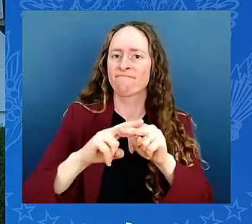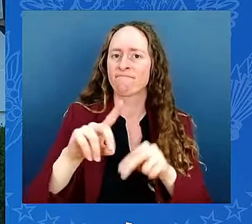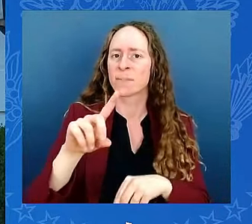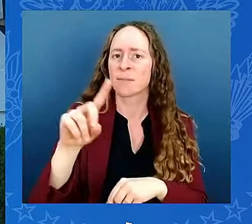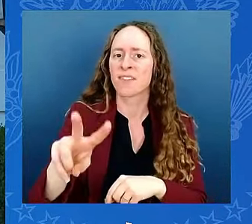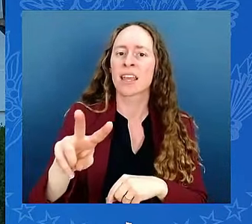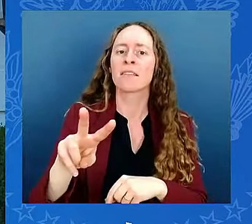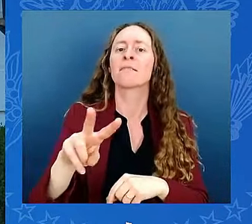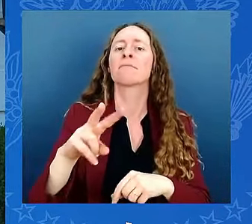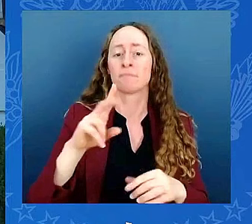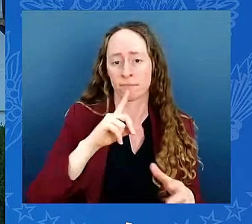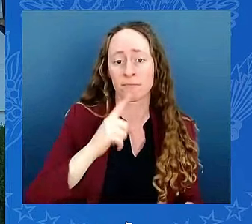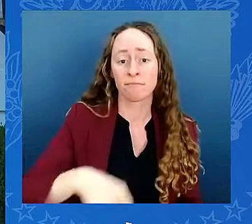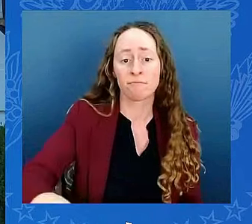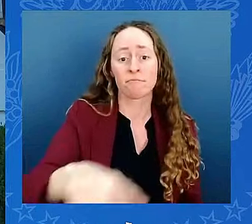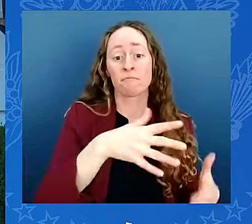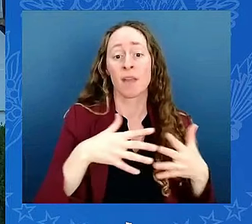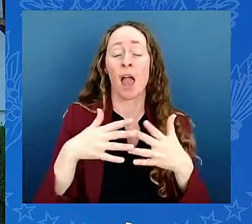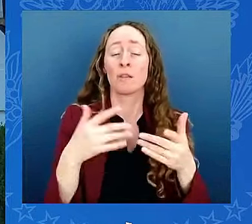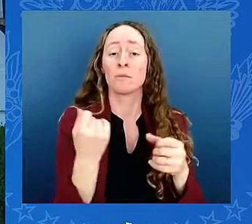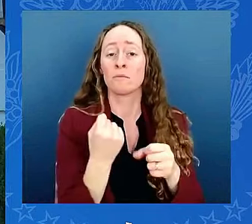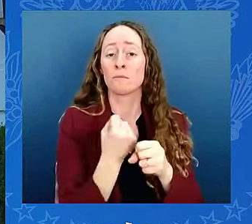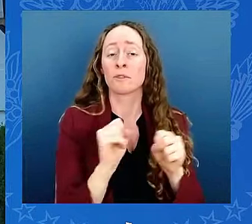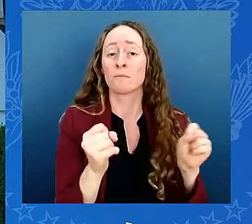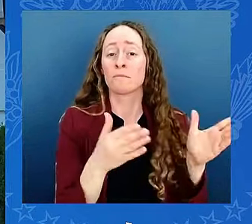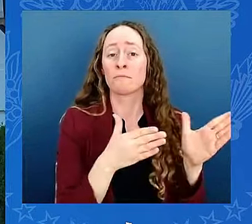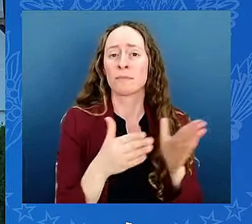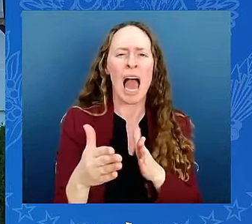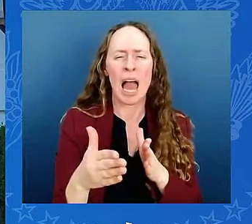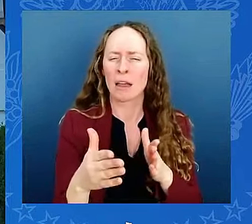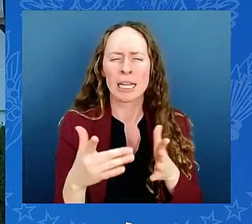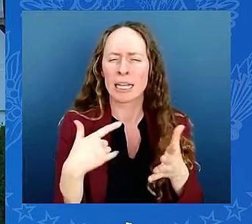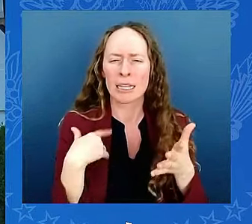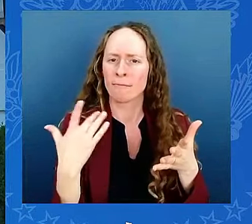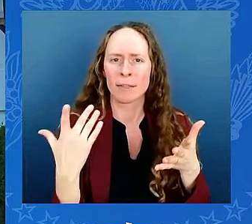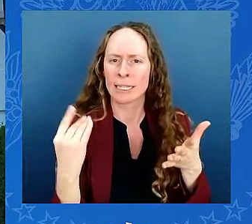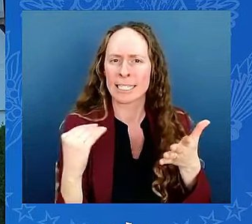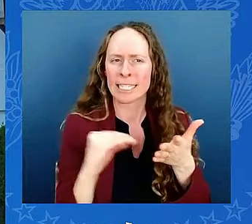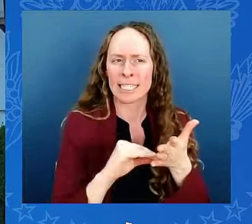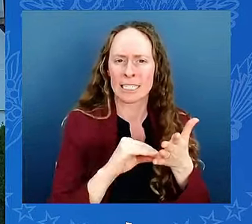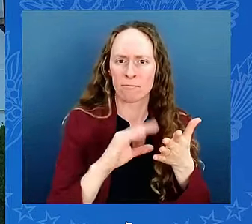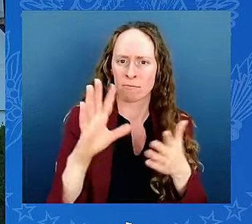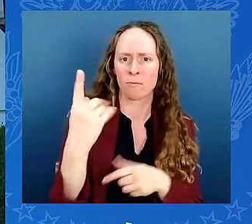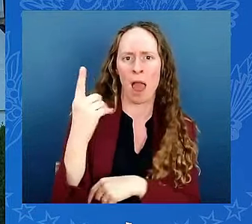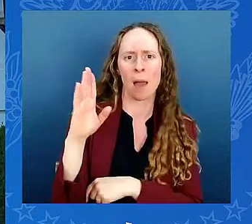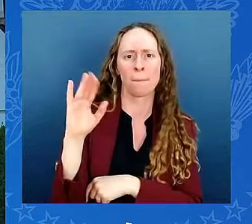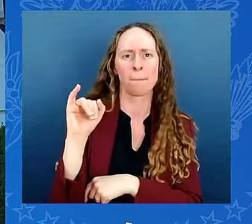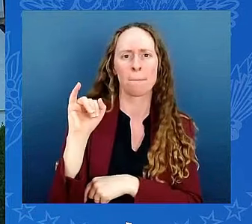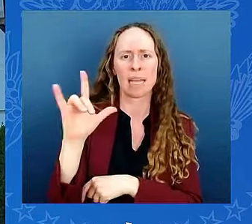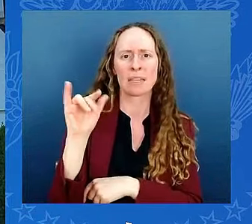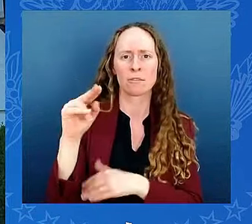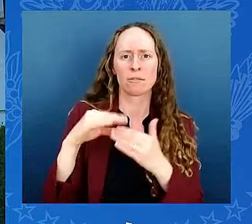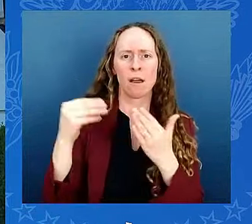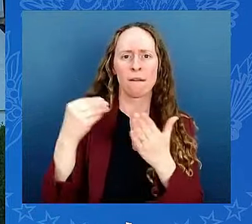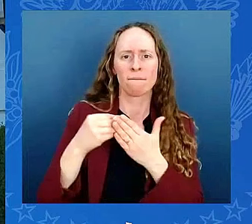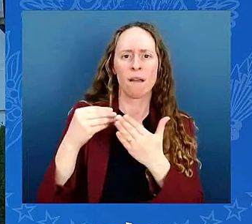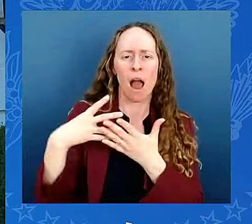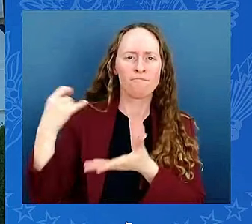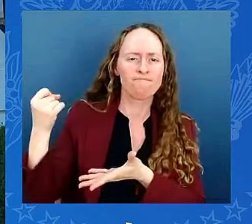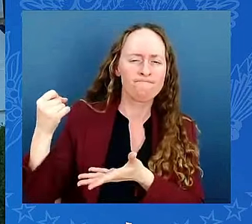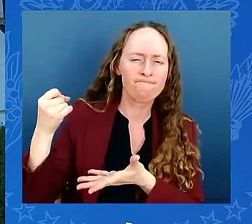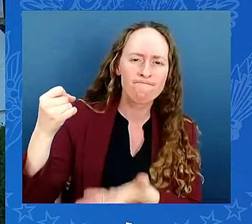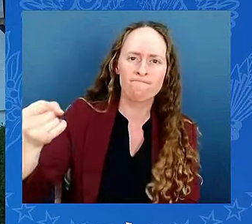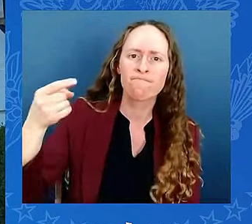supplemental funding to ensure survivors trapped in bad situations could get support, including safe housing. We also passed the